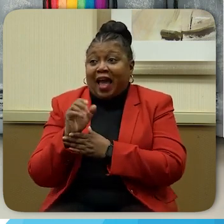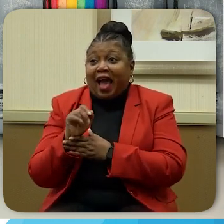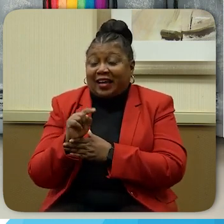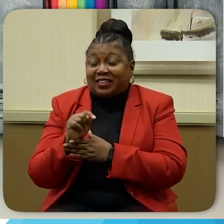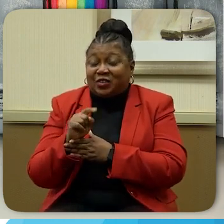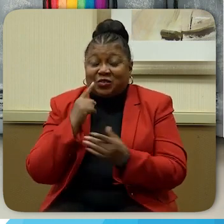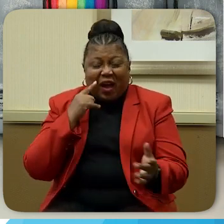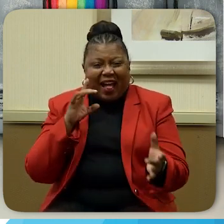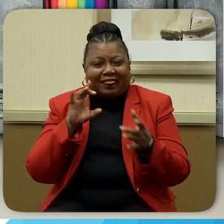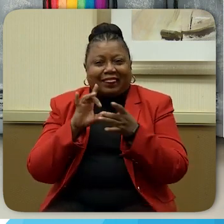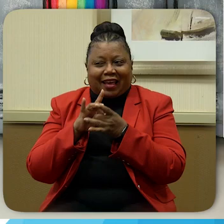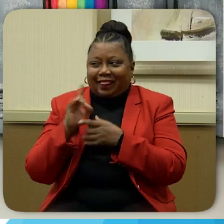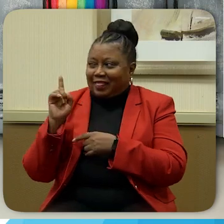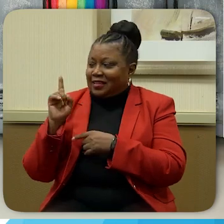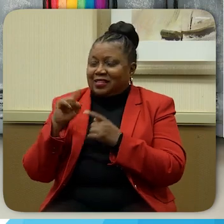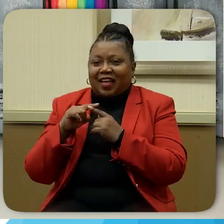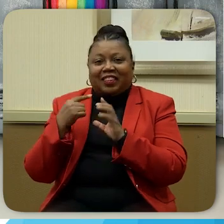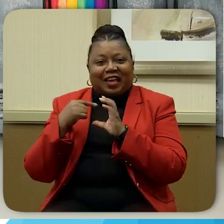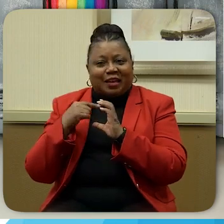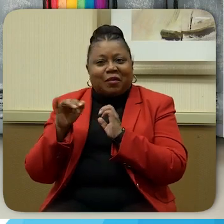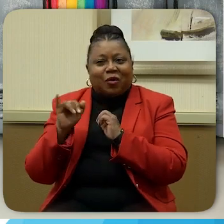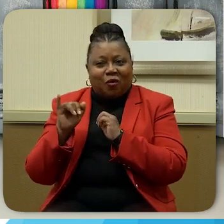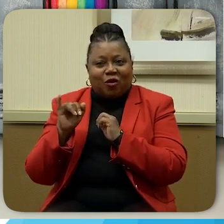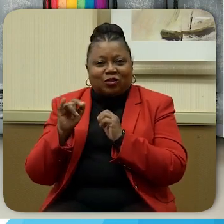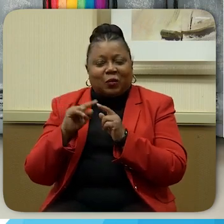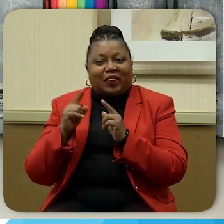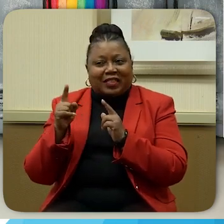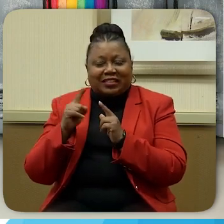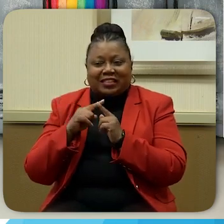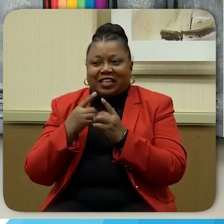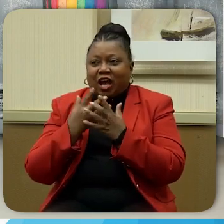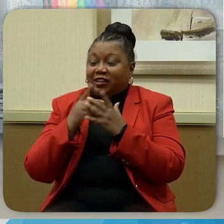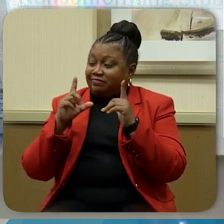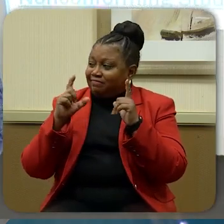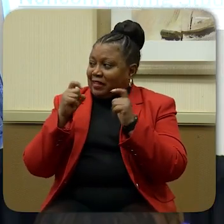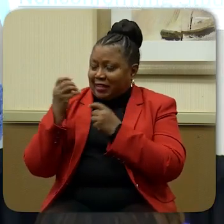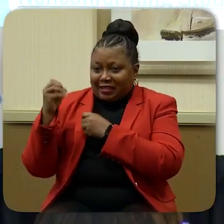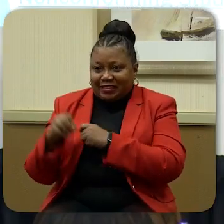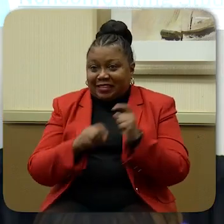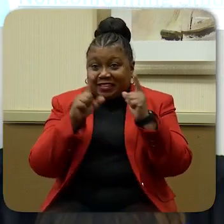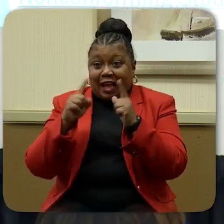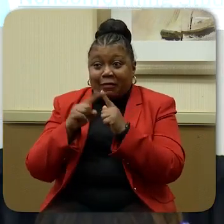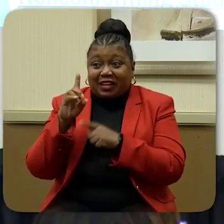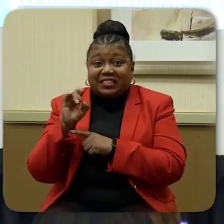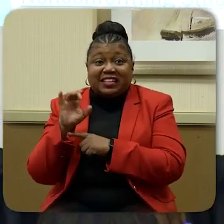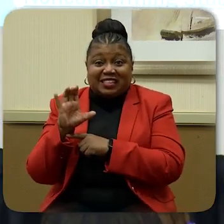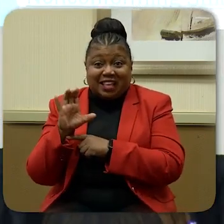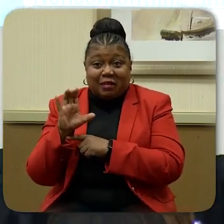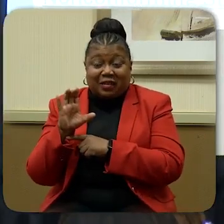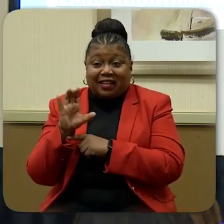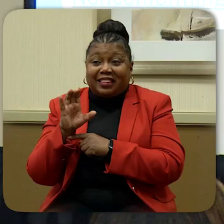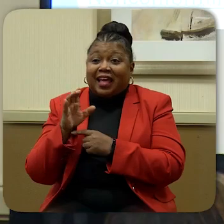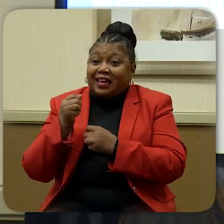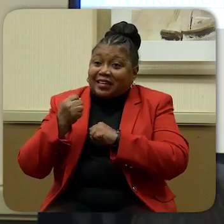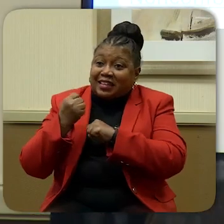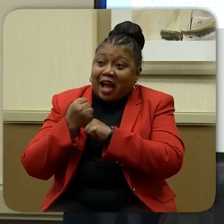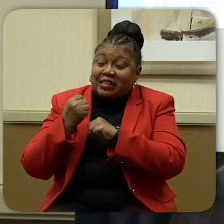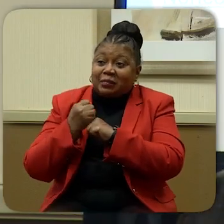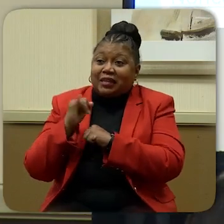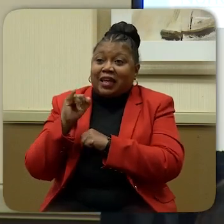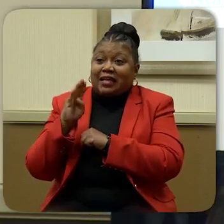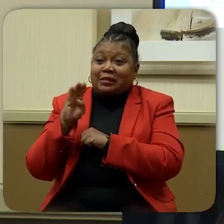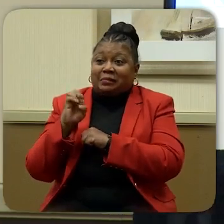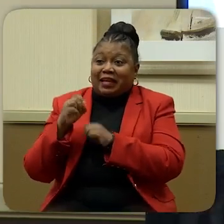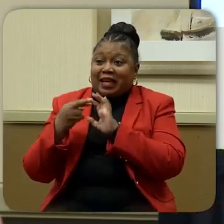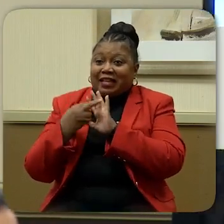think I linked this in the email as well, but this is a screenshot that just came out in December that complements the ISB